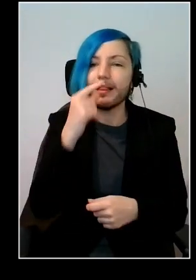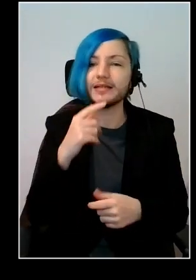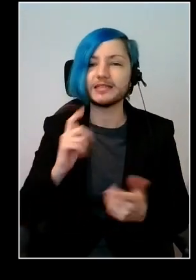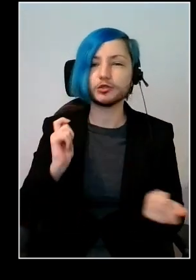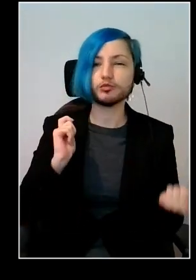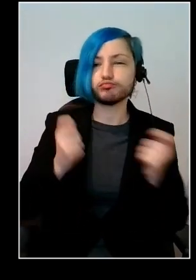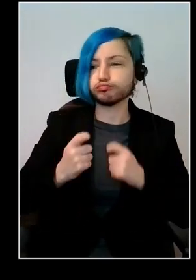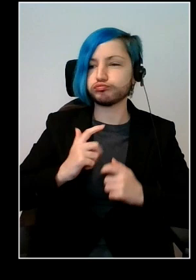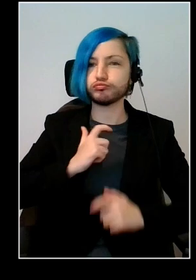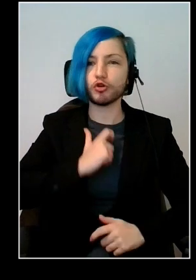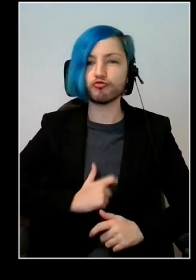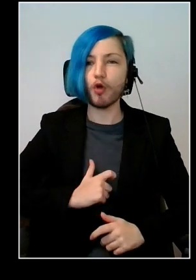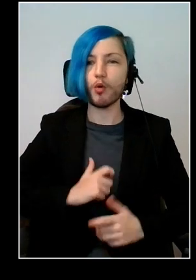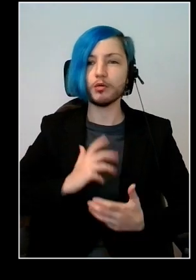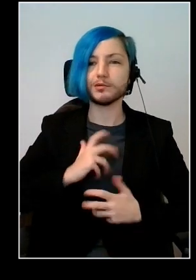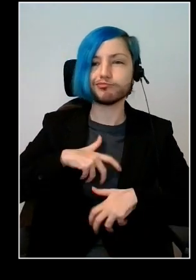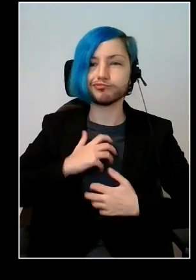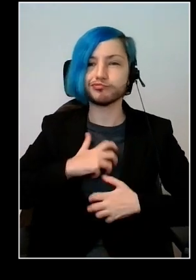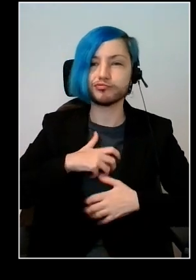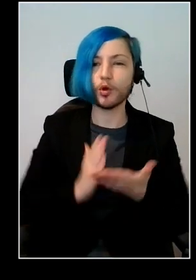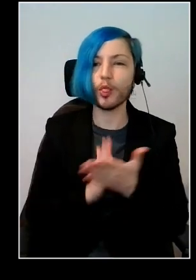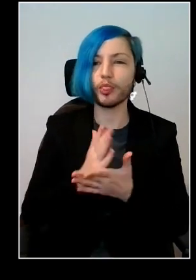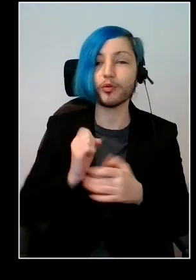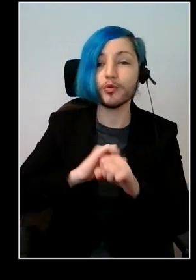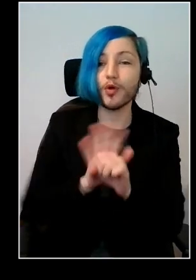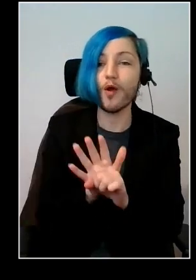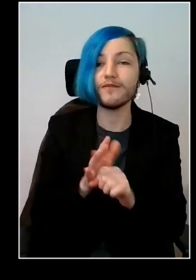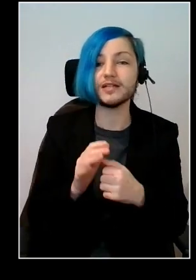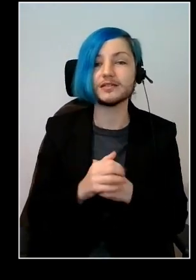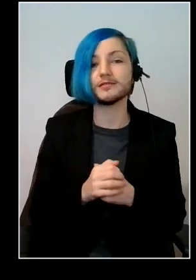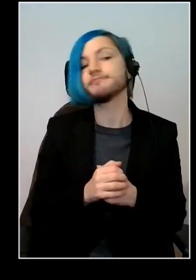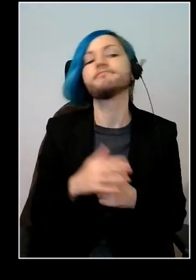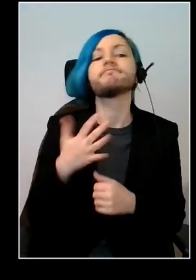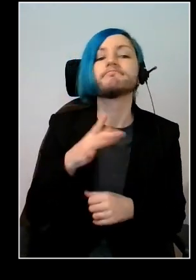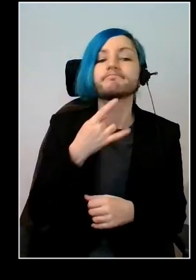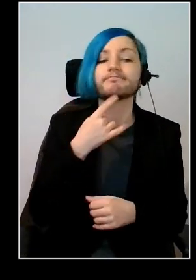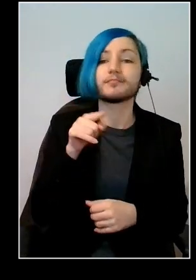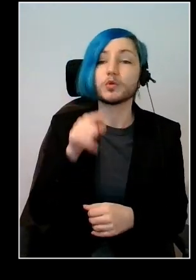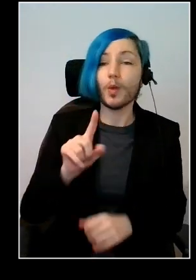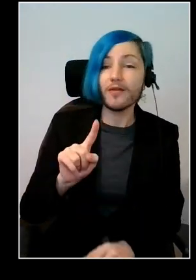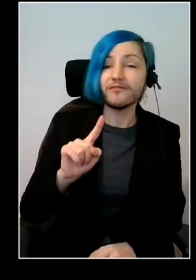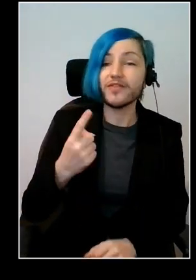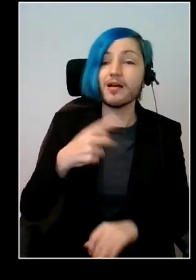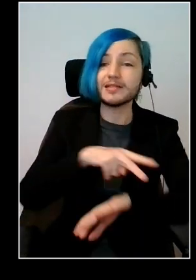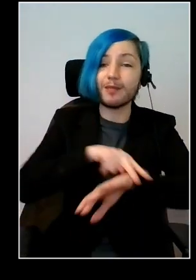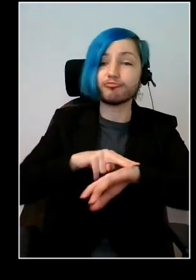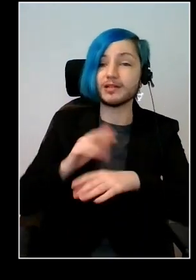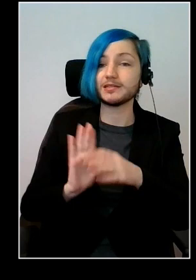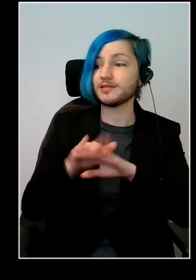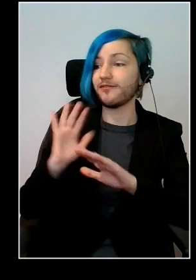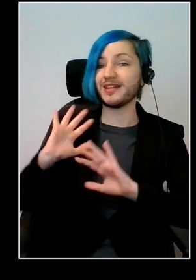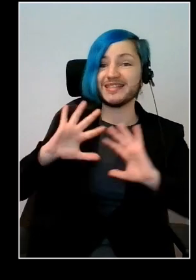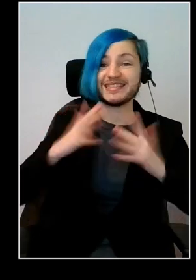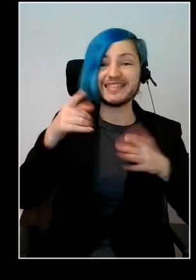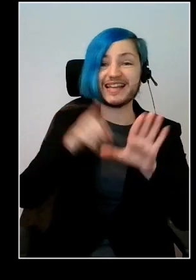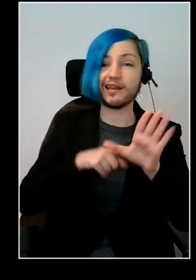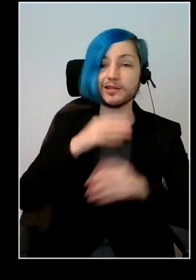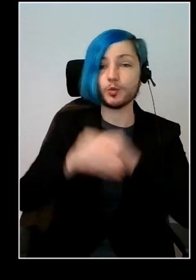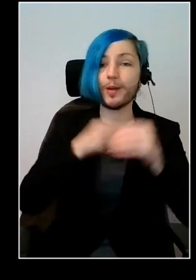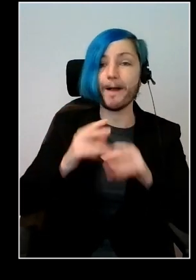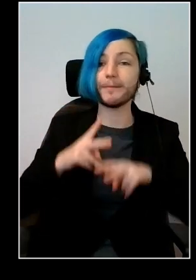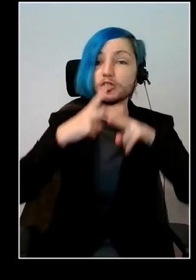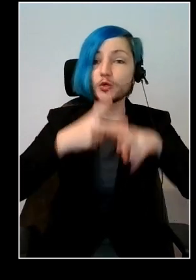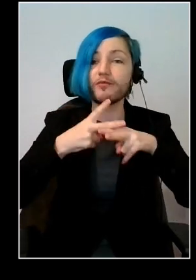you have dealt with the challenges. They said the fact that you are the first apprentice in 10 years to be promoted to a supervisor role was a